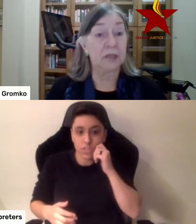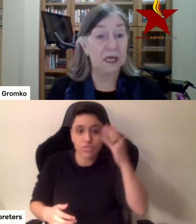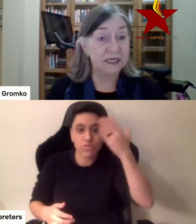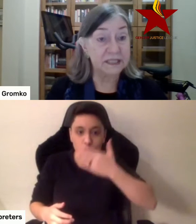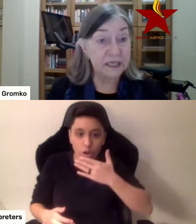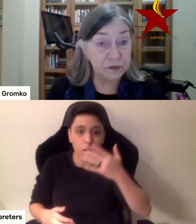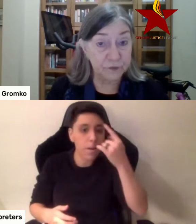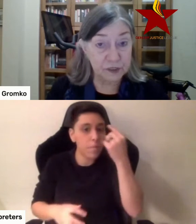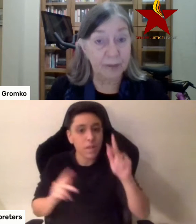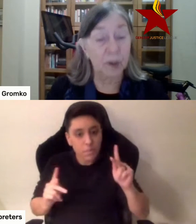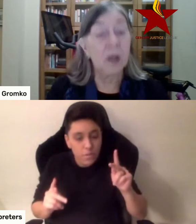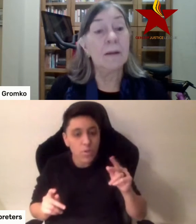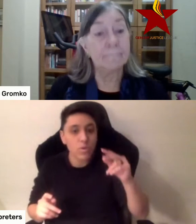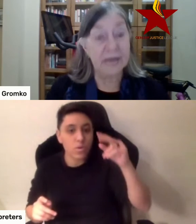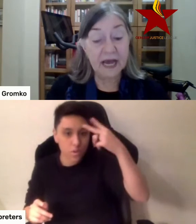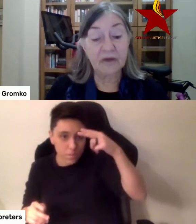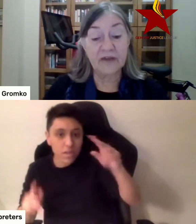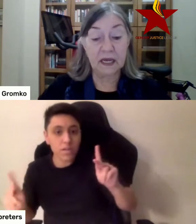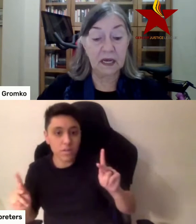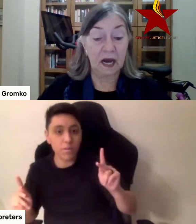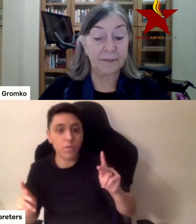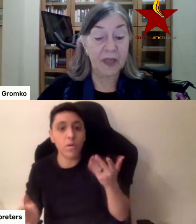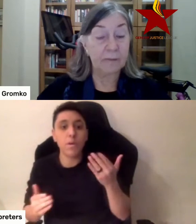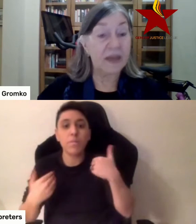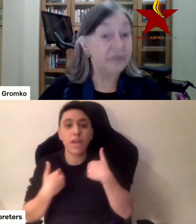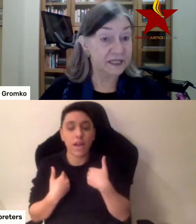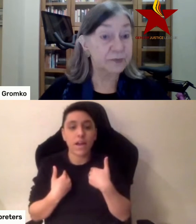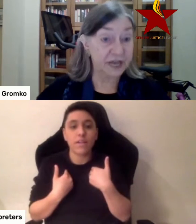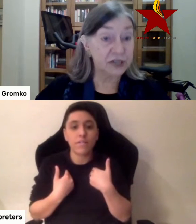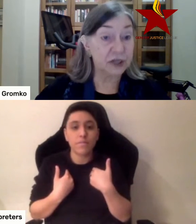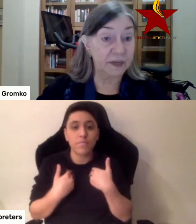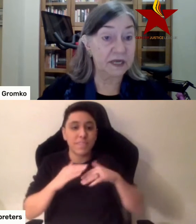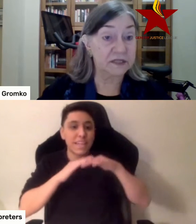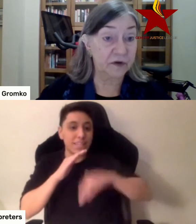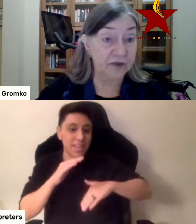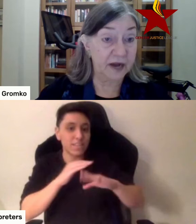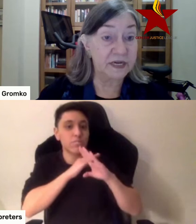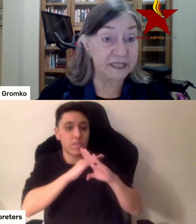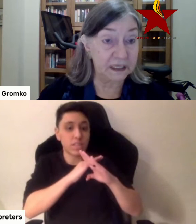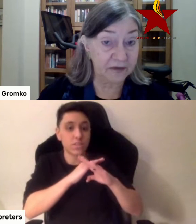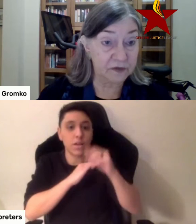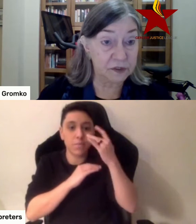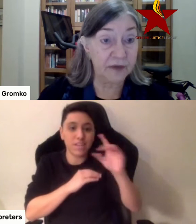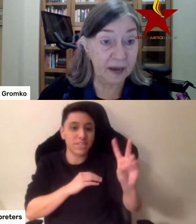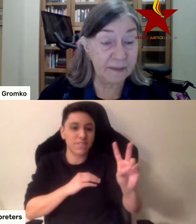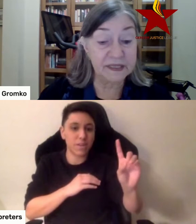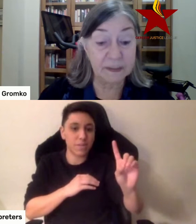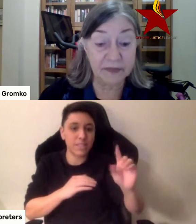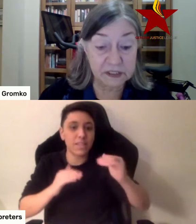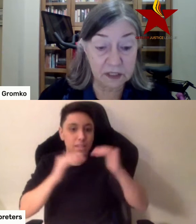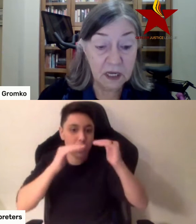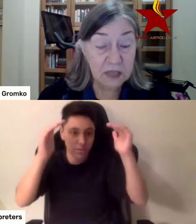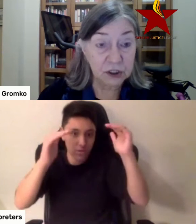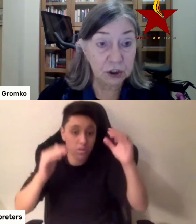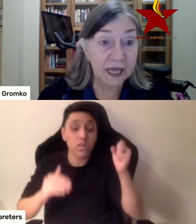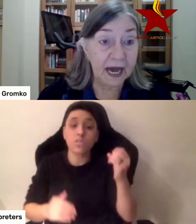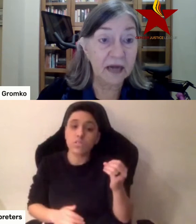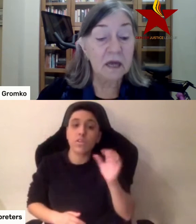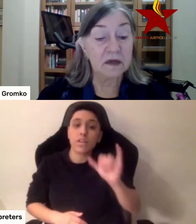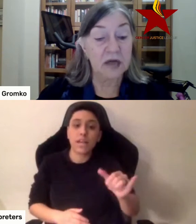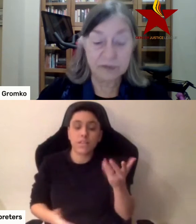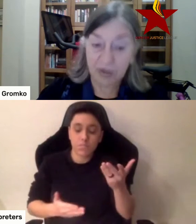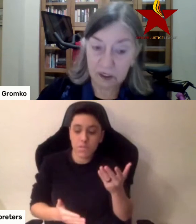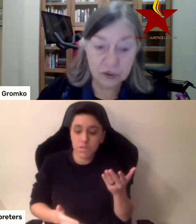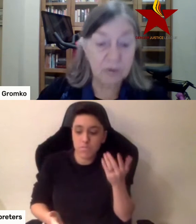Black people, Latinos, for example, may have less protection because of their vitamin D level. So that may be something to look